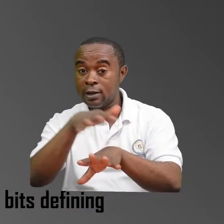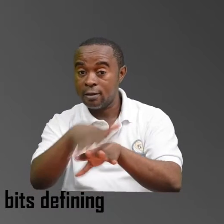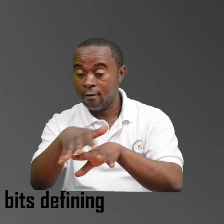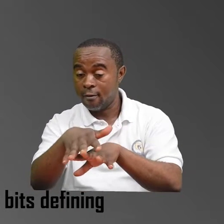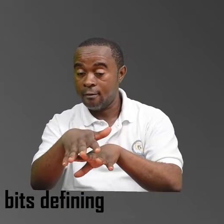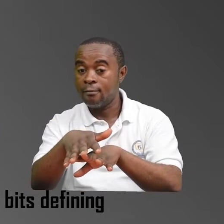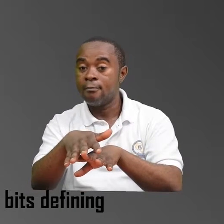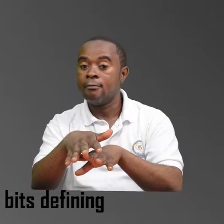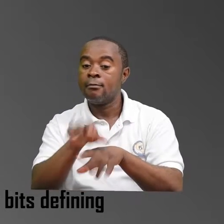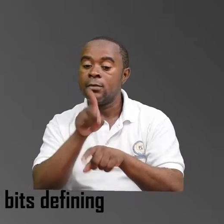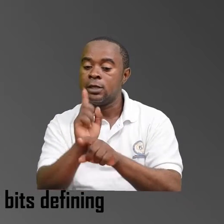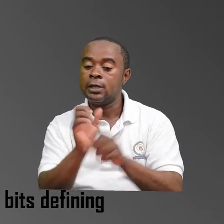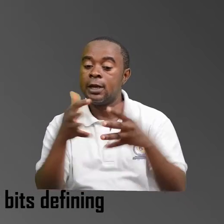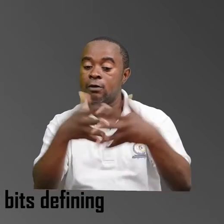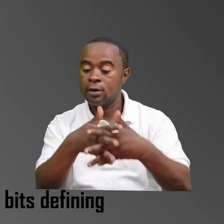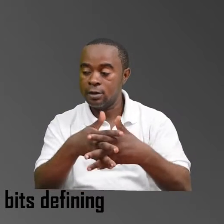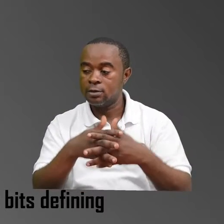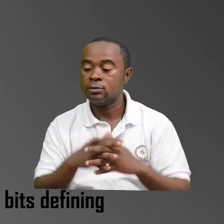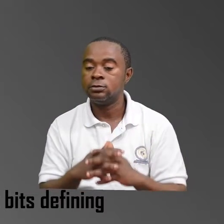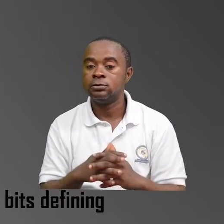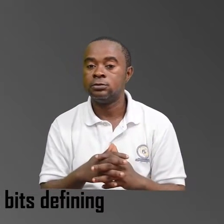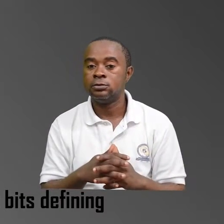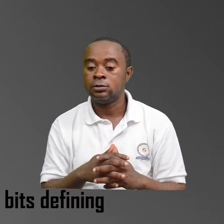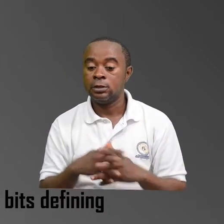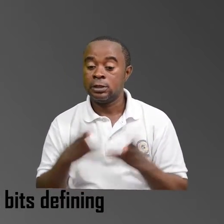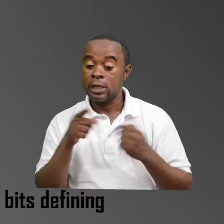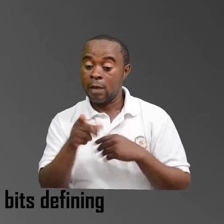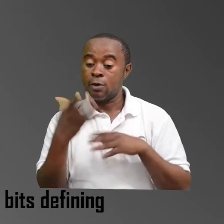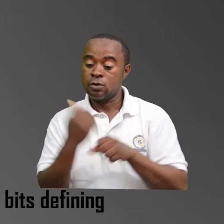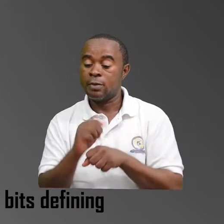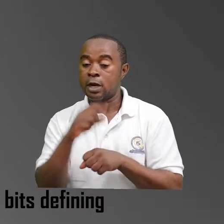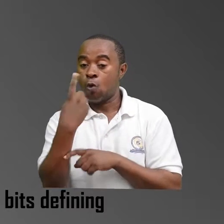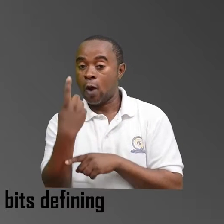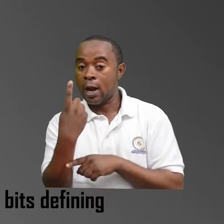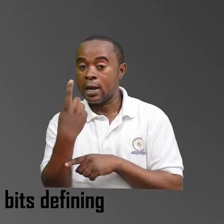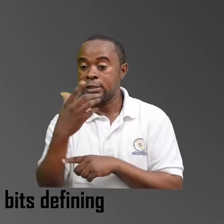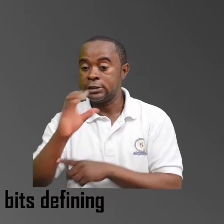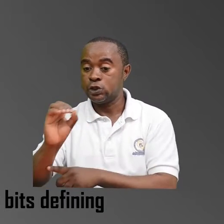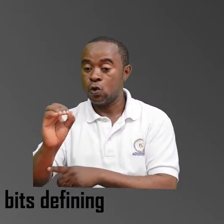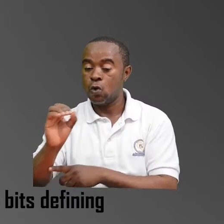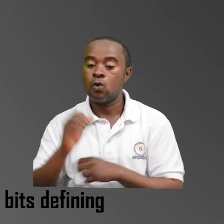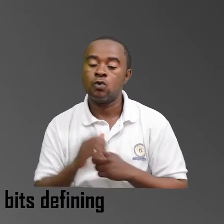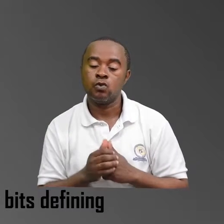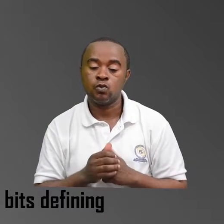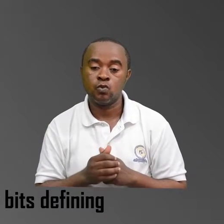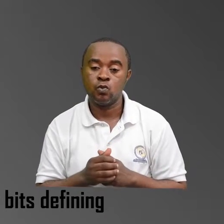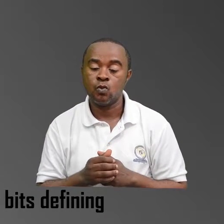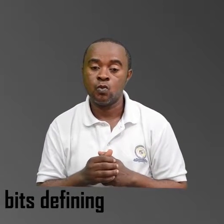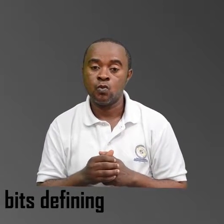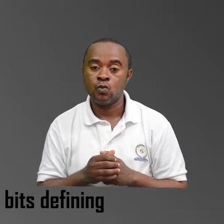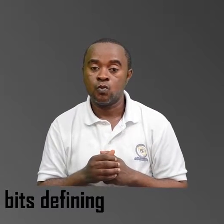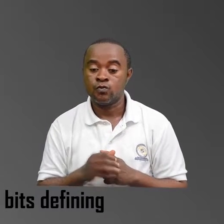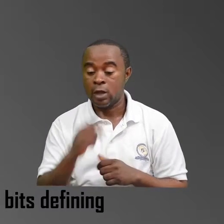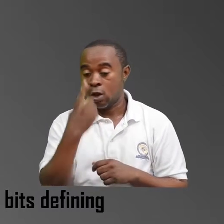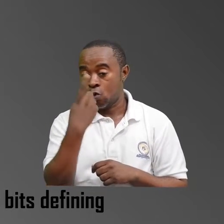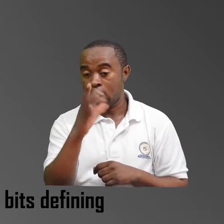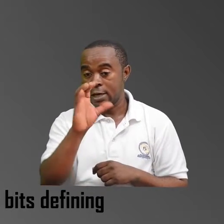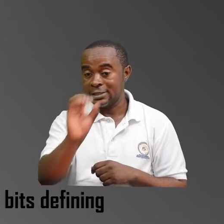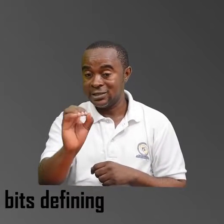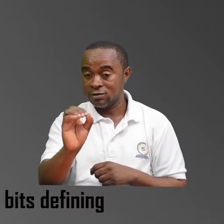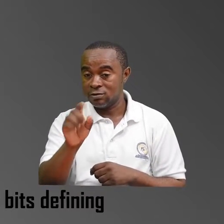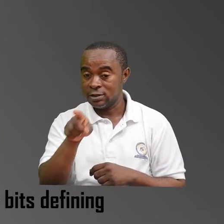10. So if you minus 16 minus 2, we get 14. This